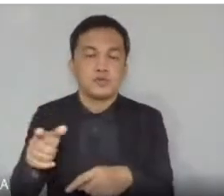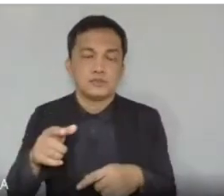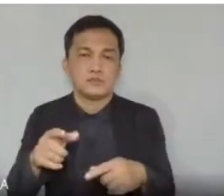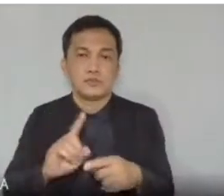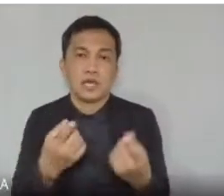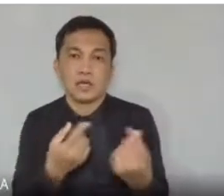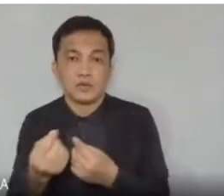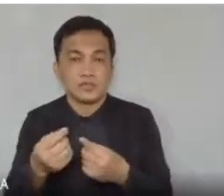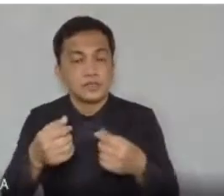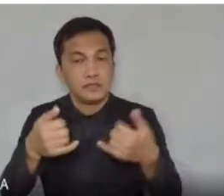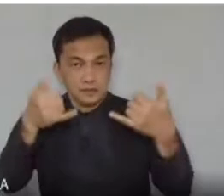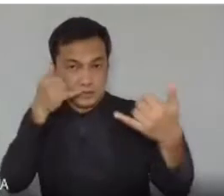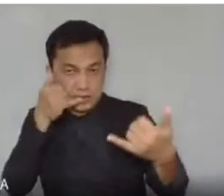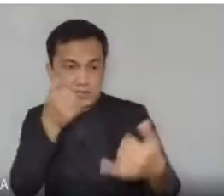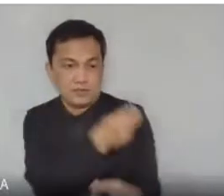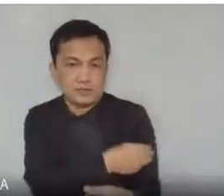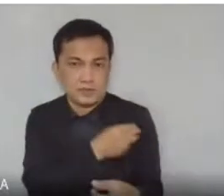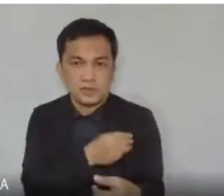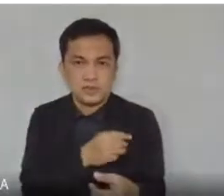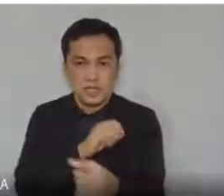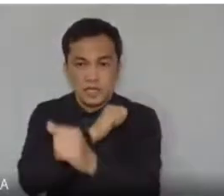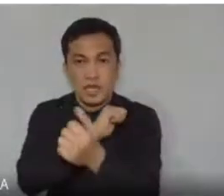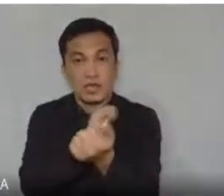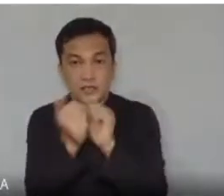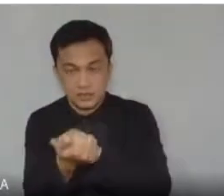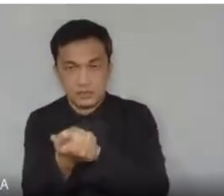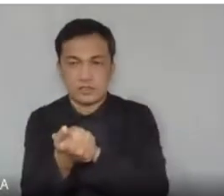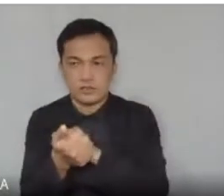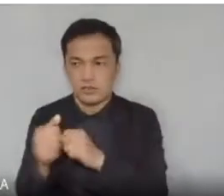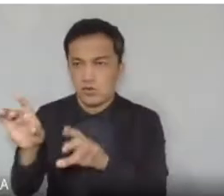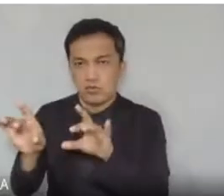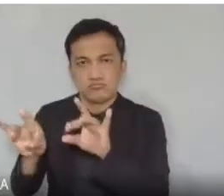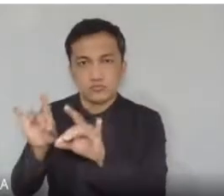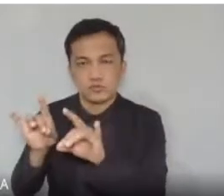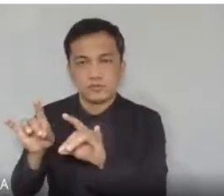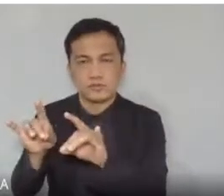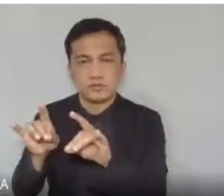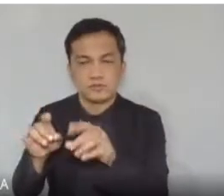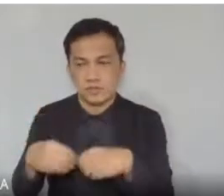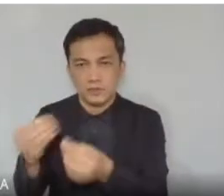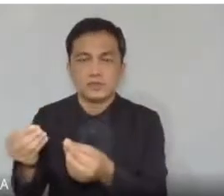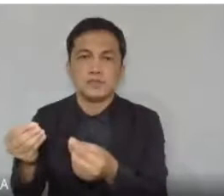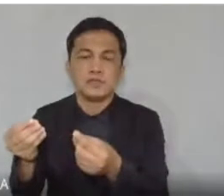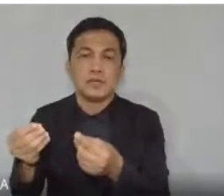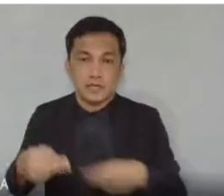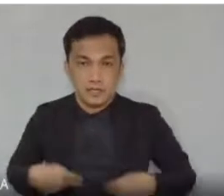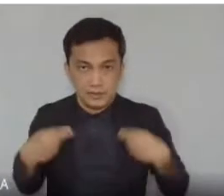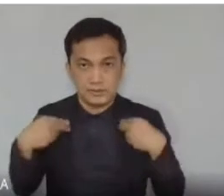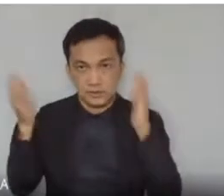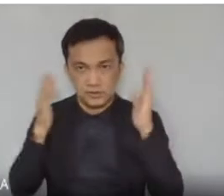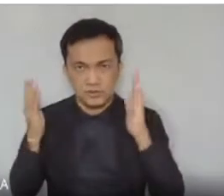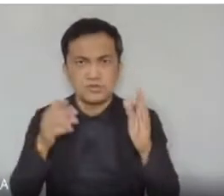the policies how to monitor success. But this list should be very important to you.